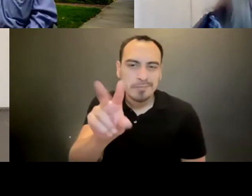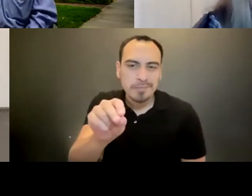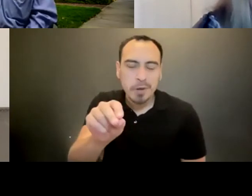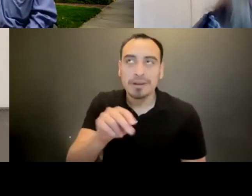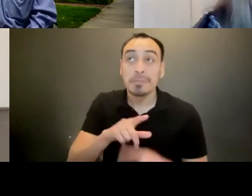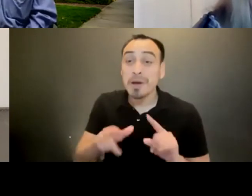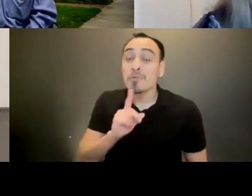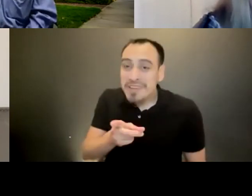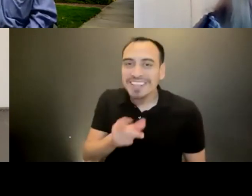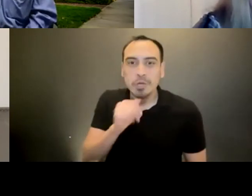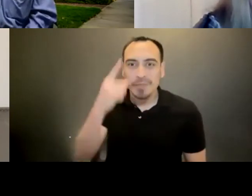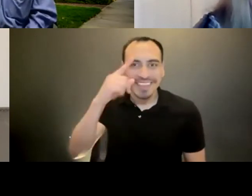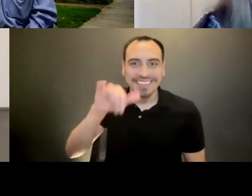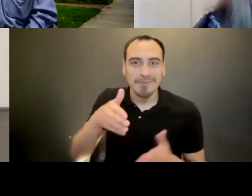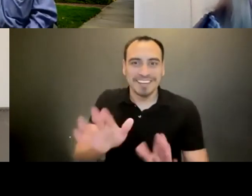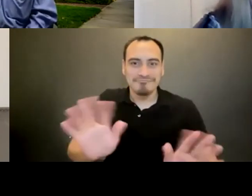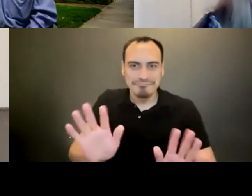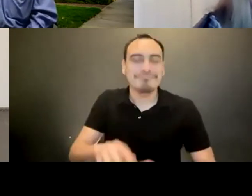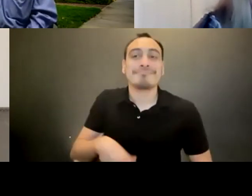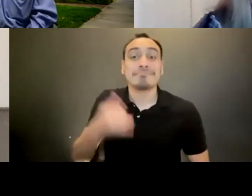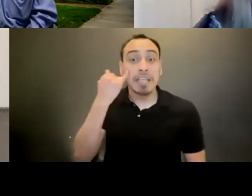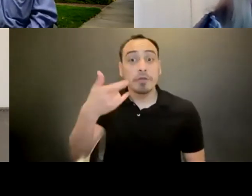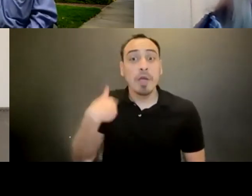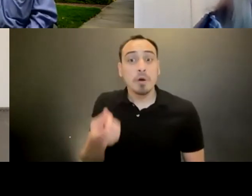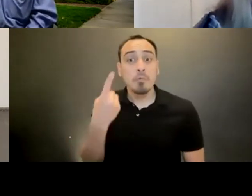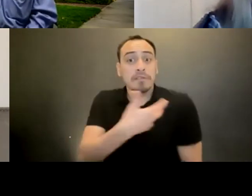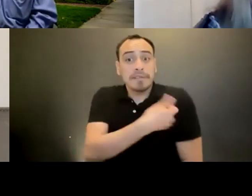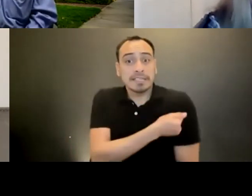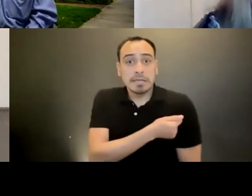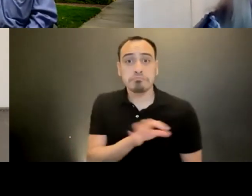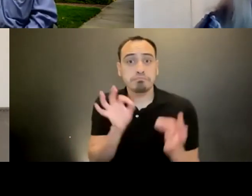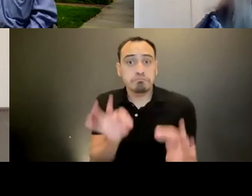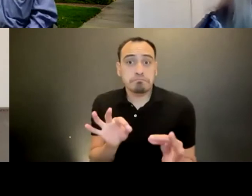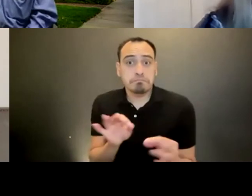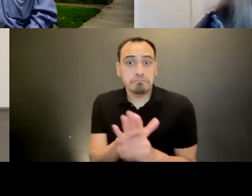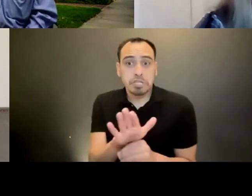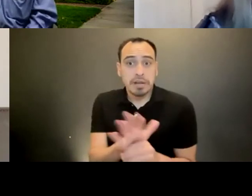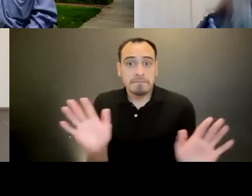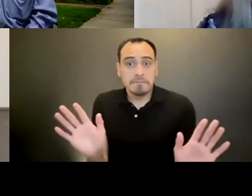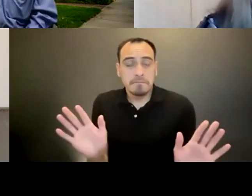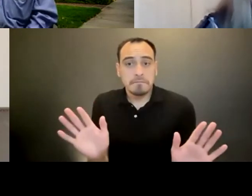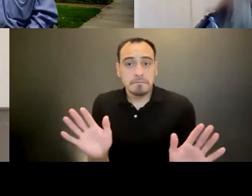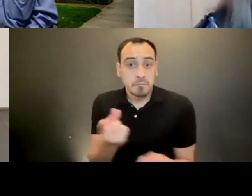way. If you got one vaccine, you're good, right?